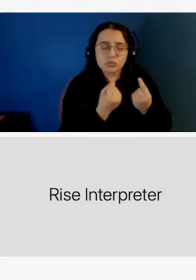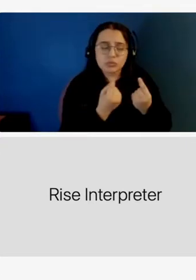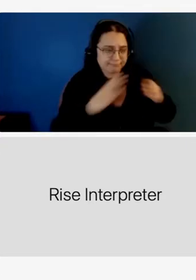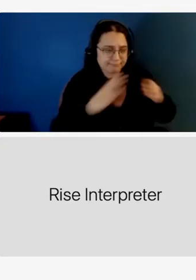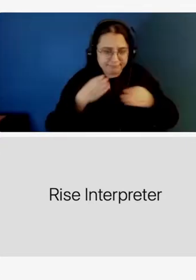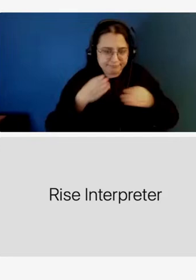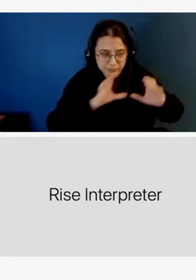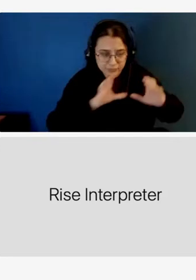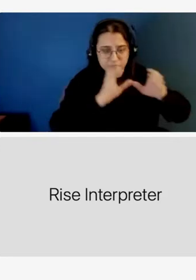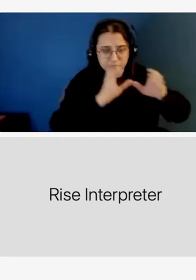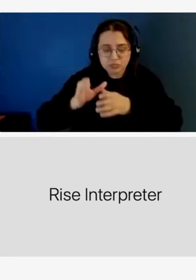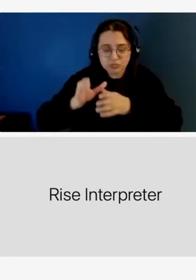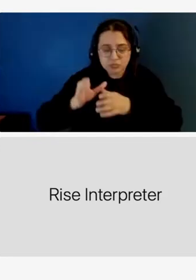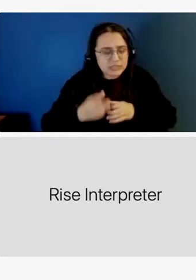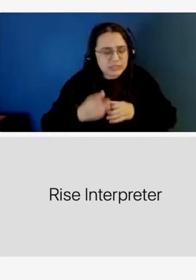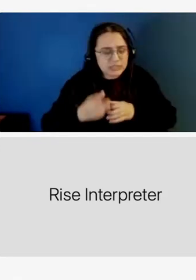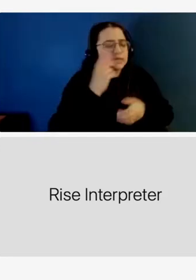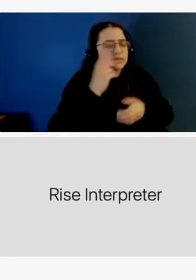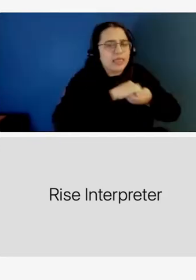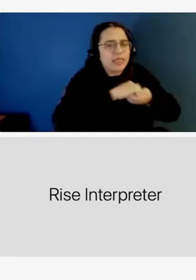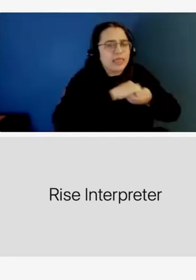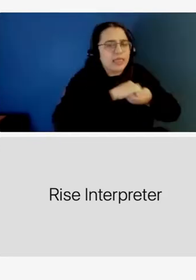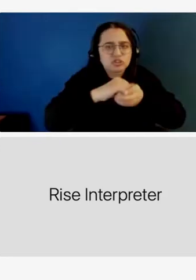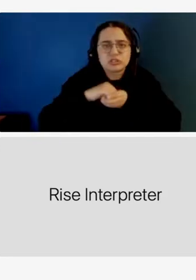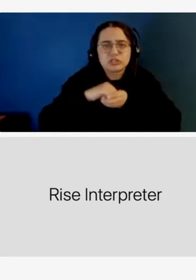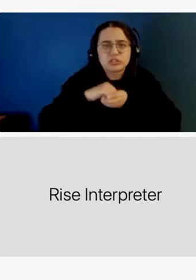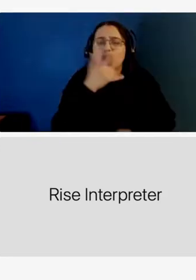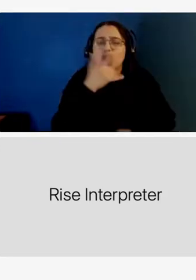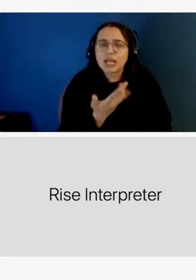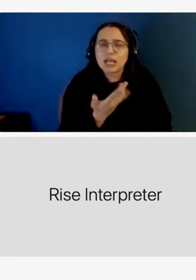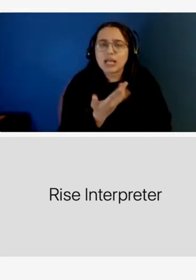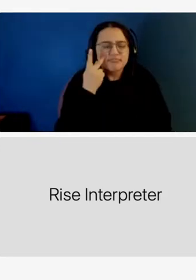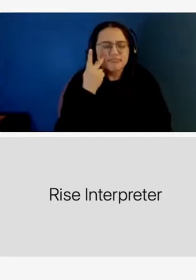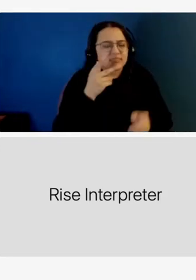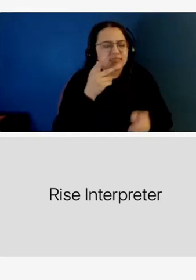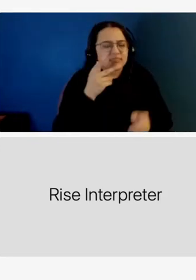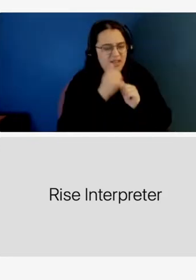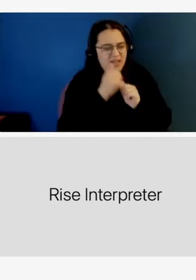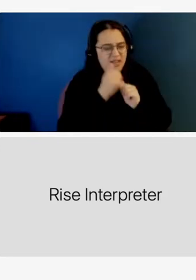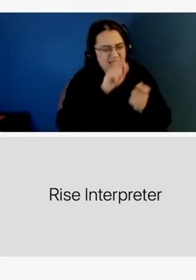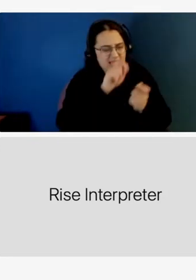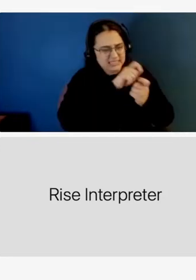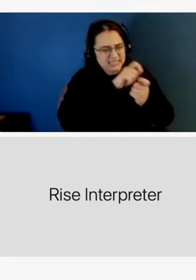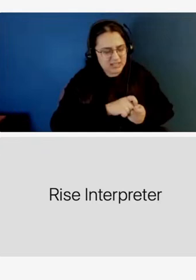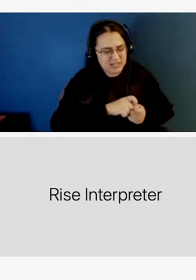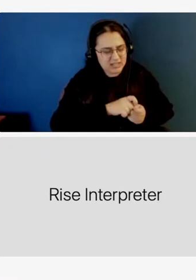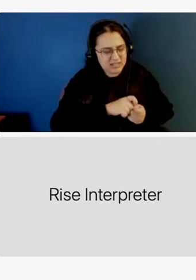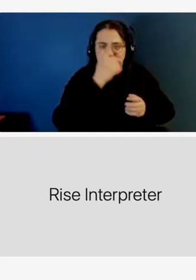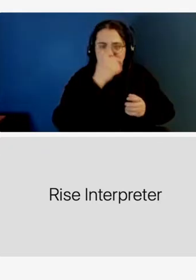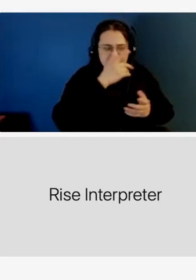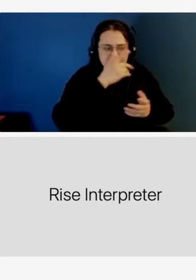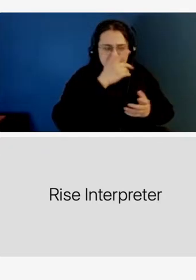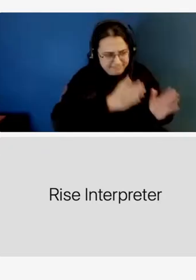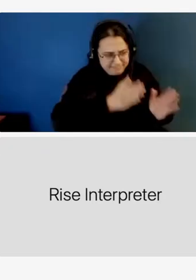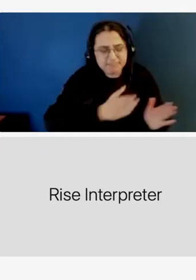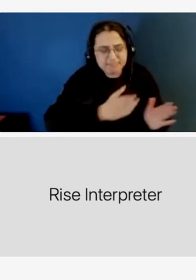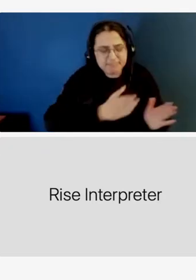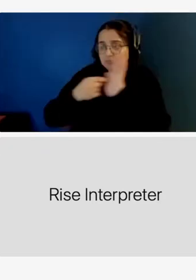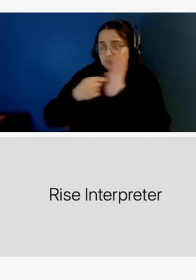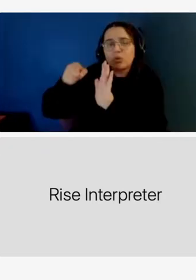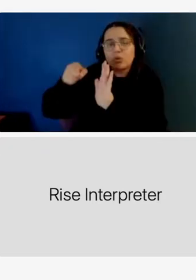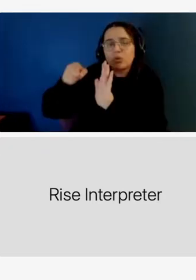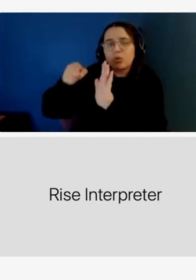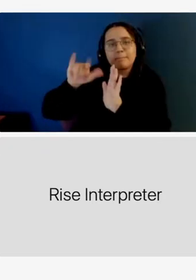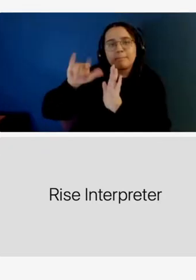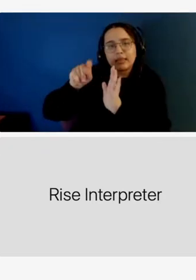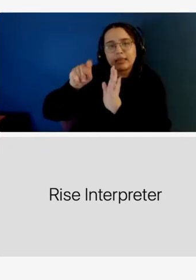and started mapping out those details so our potential pilot schools will know what that looks like. Today, we had representatives from